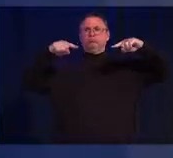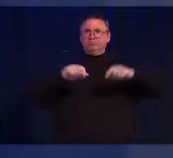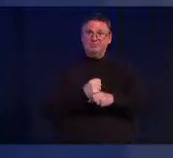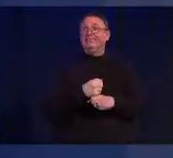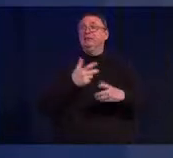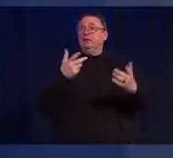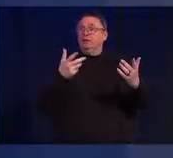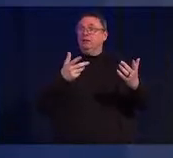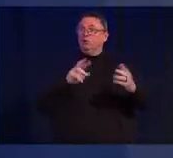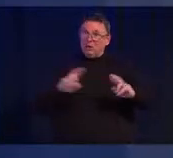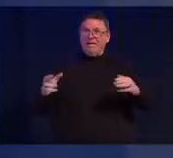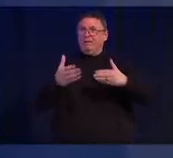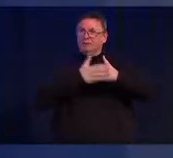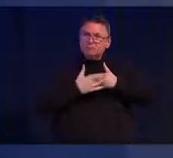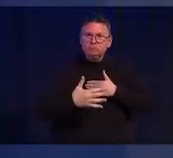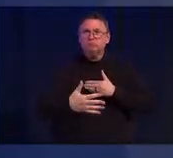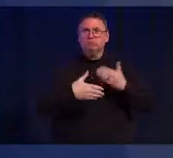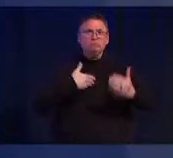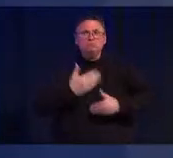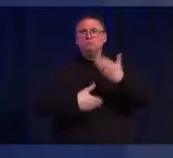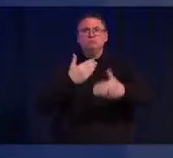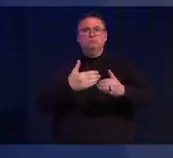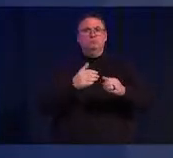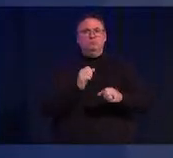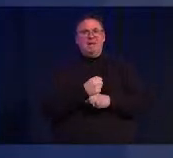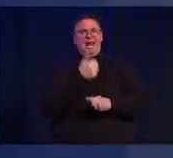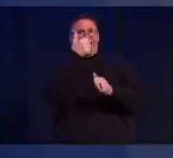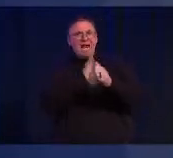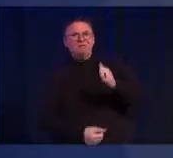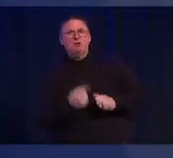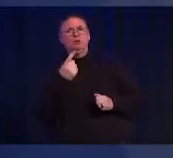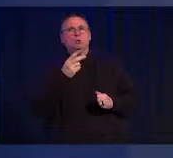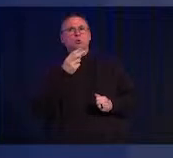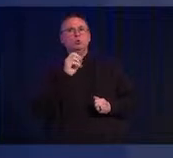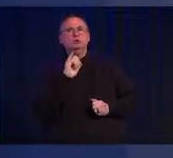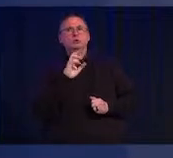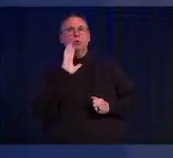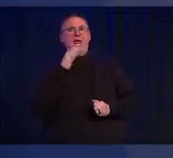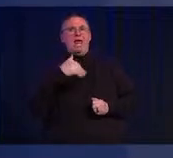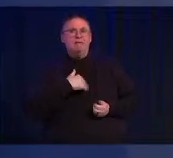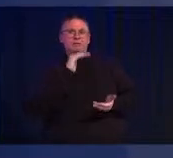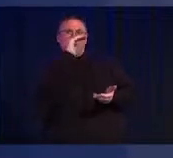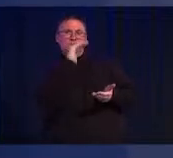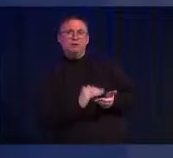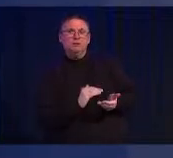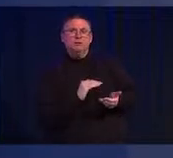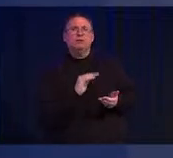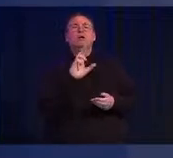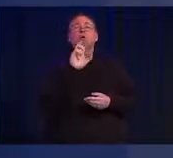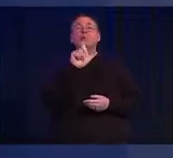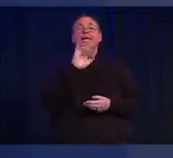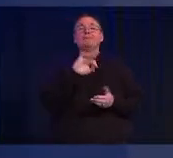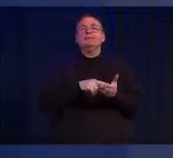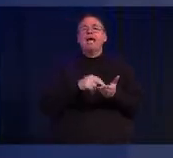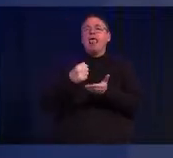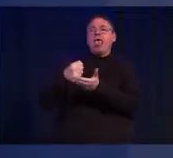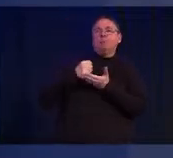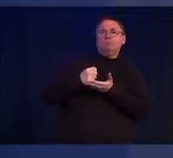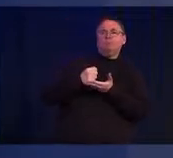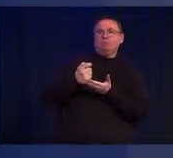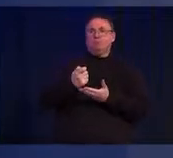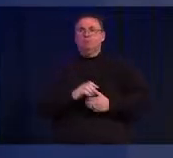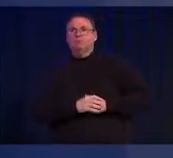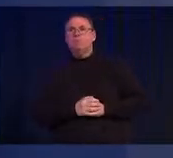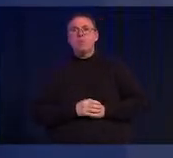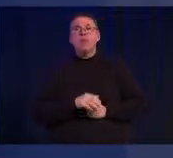ready to go. It gives relief to every single Hoosier, particularly seniors, renters, and veterans, and all